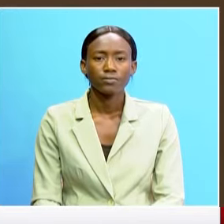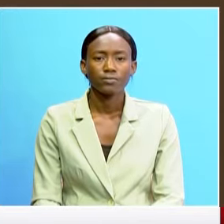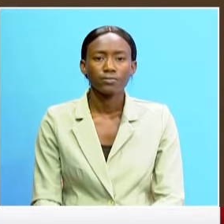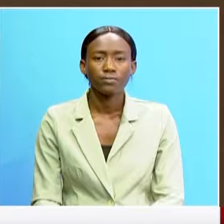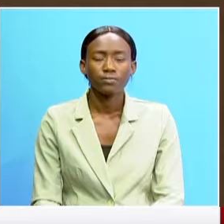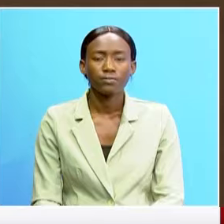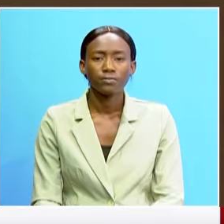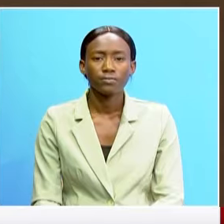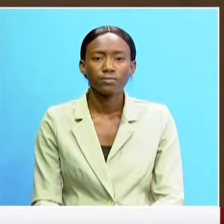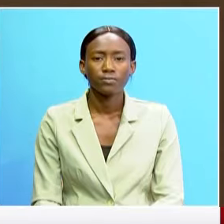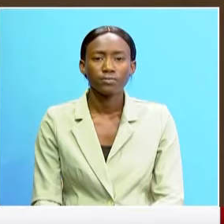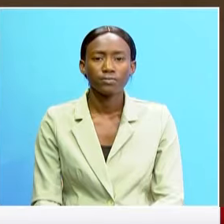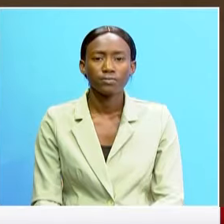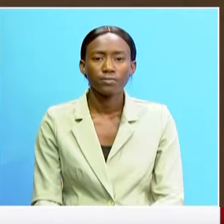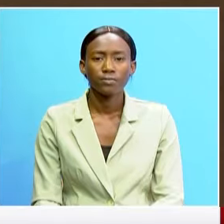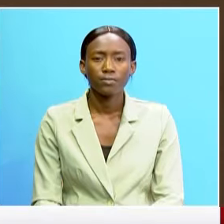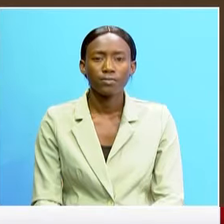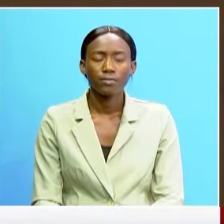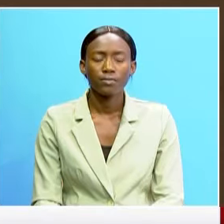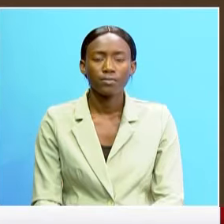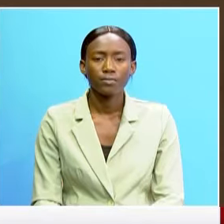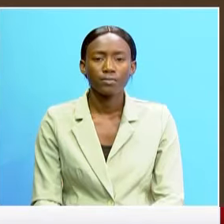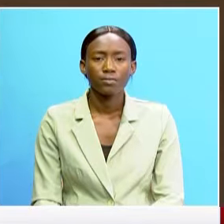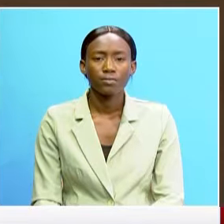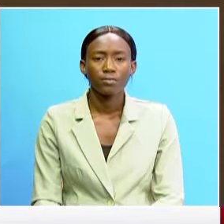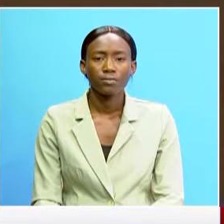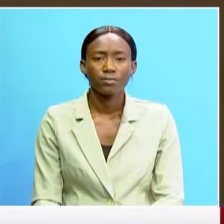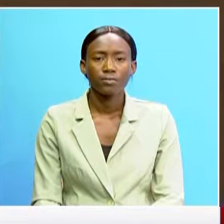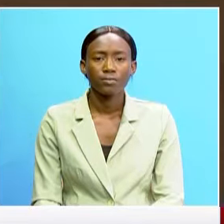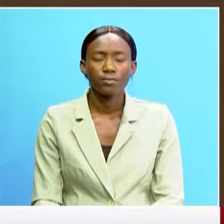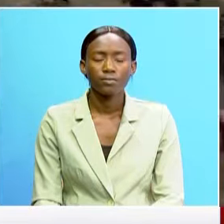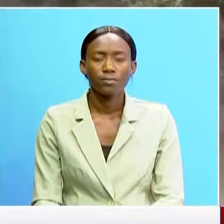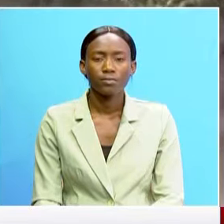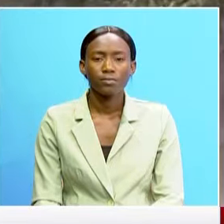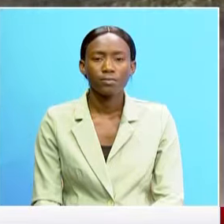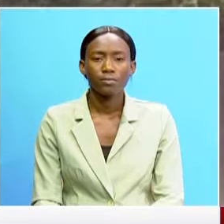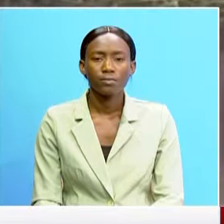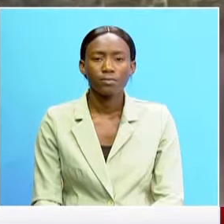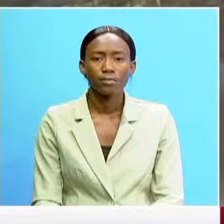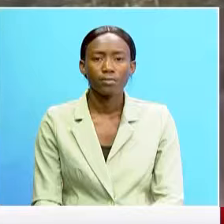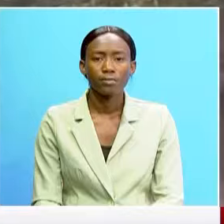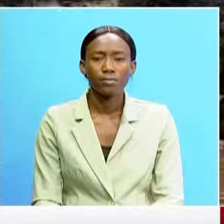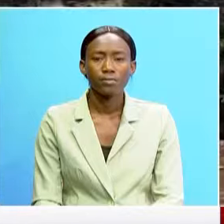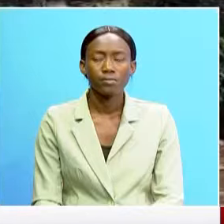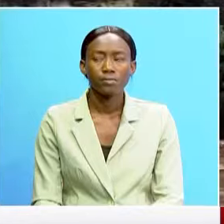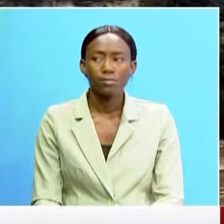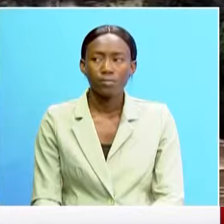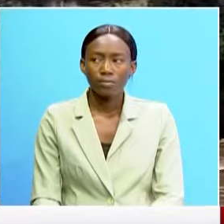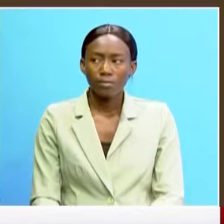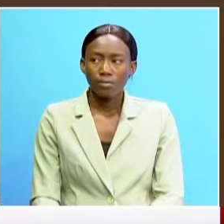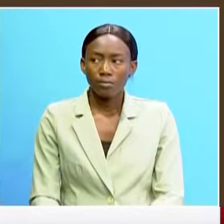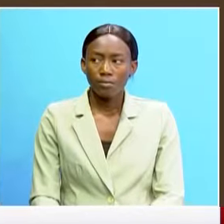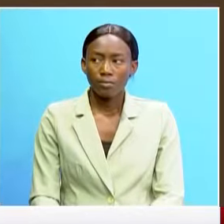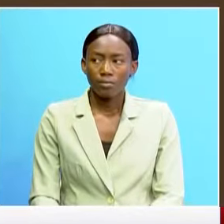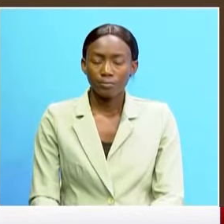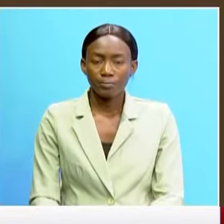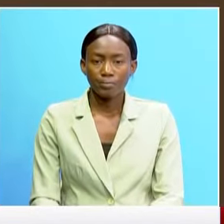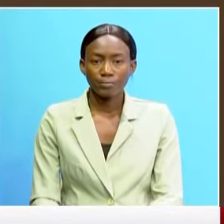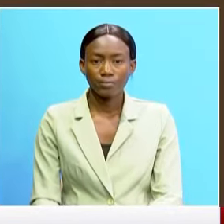So in the process of coexisting, we expect no damage should be done to the park, to the animals, or to the wildlife, but also